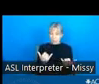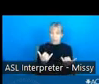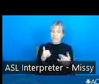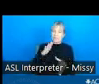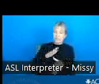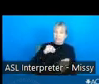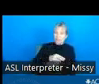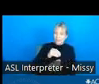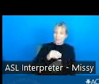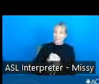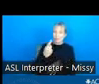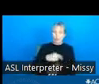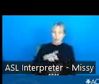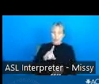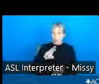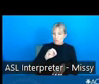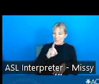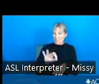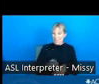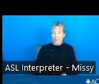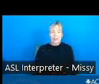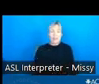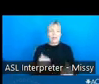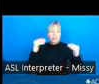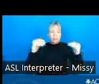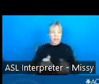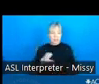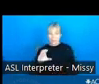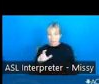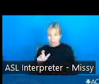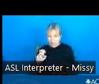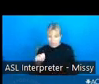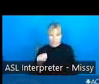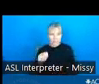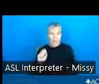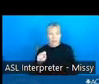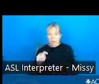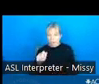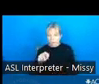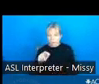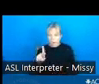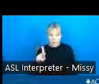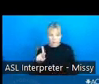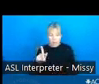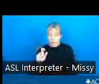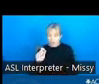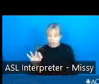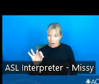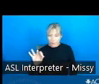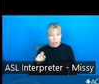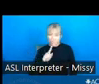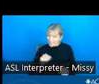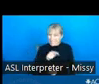DREDF. Next, I want to introduce Colleen Starkloff. Again, we have truly people who have been part of this